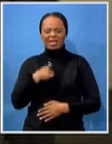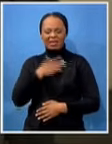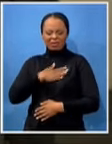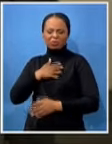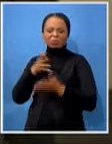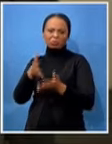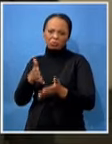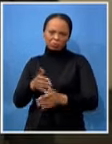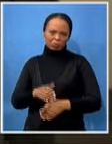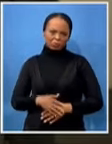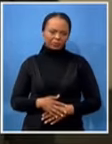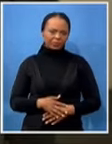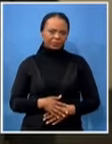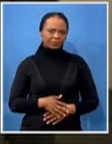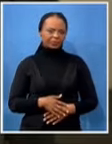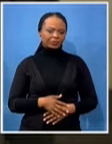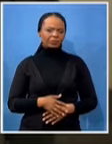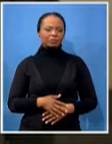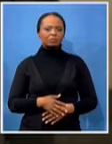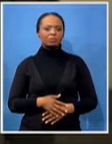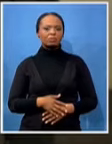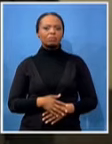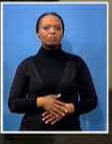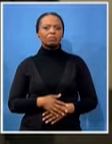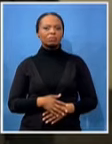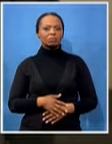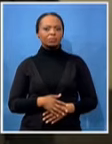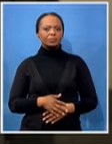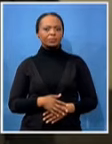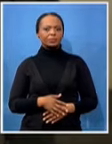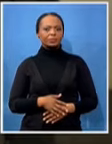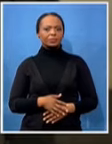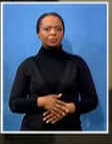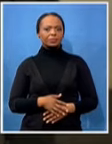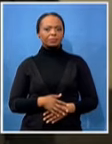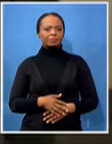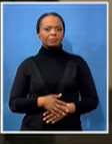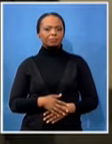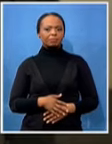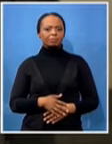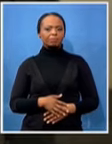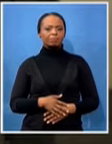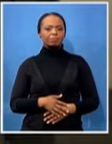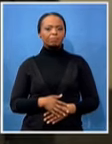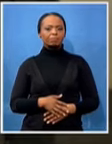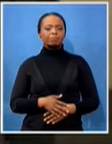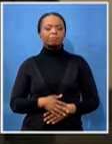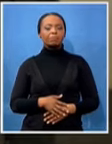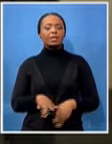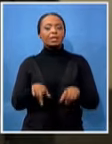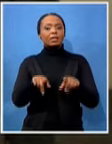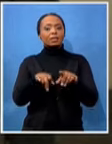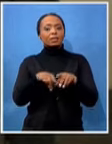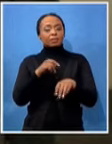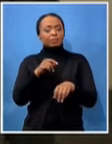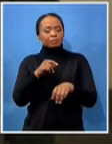we're quite ahead of the surge, in the sense that we don't have yet NASREC